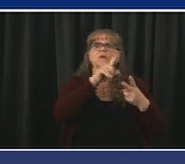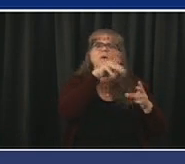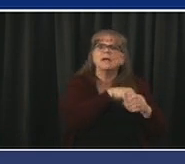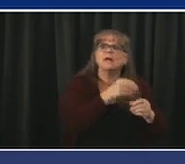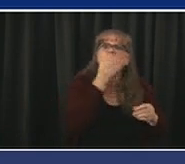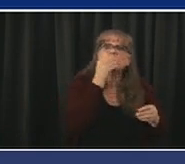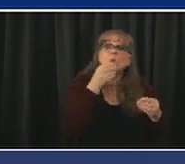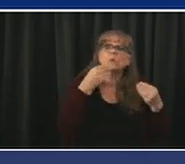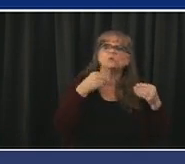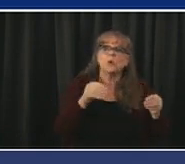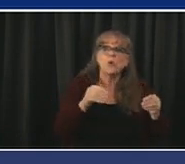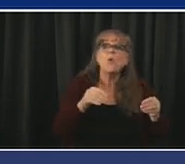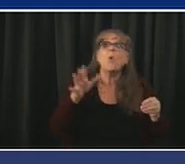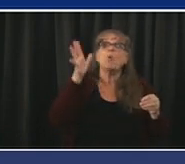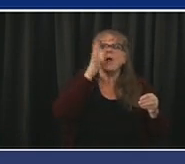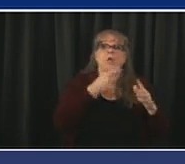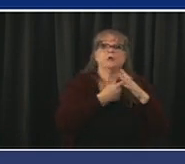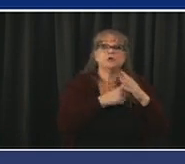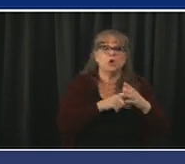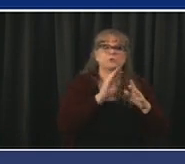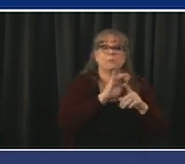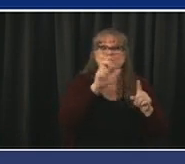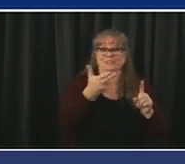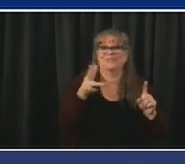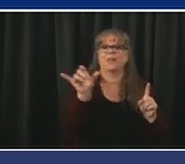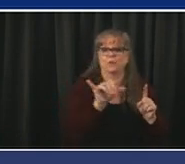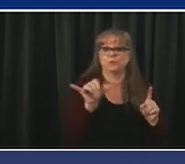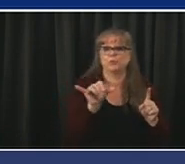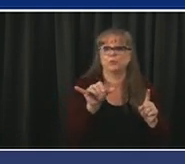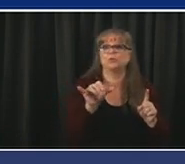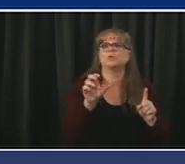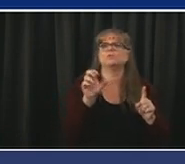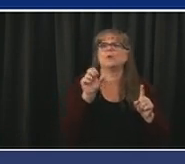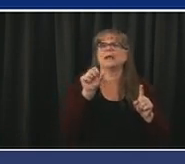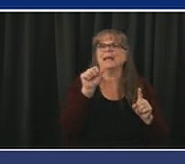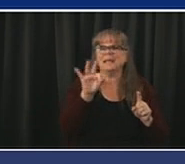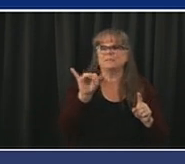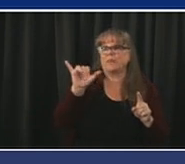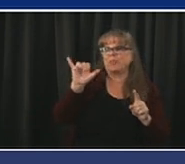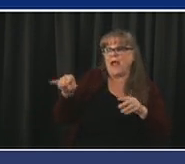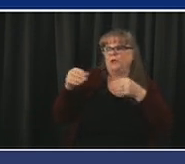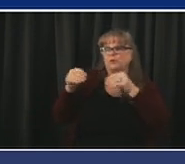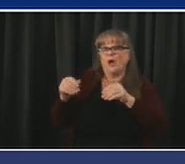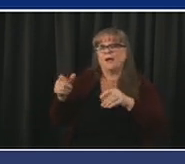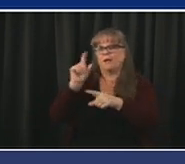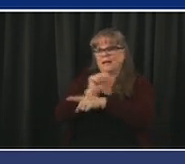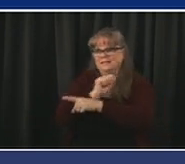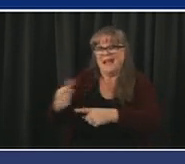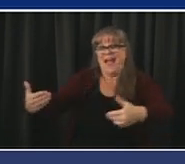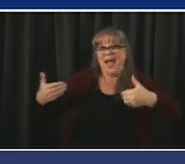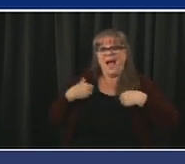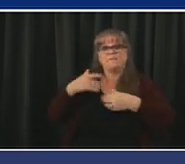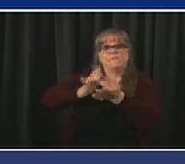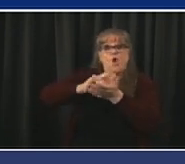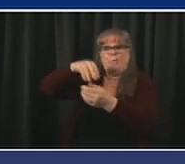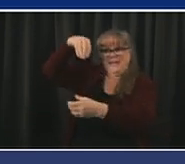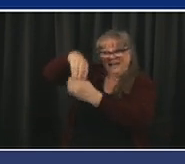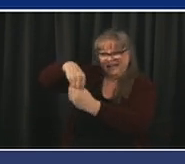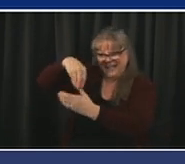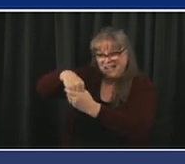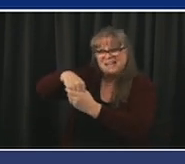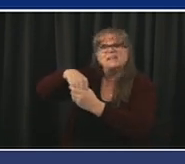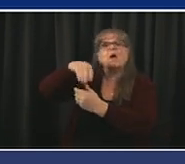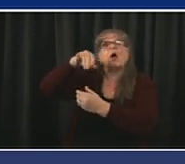5th. Obviously, for groceries that have a pharmacy in-house, that will be the primary place where these workers are able to